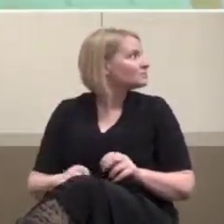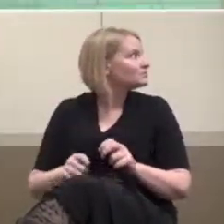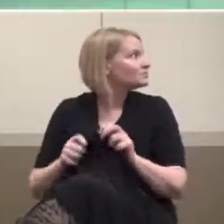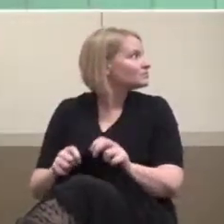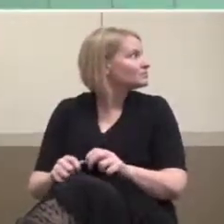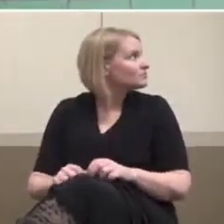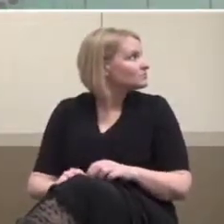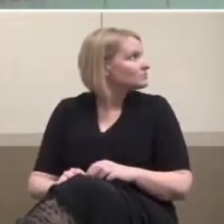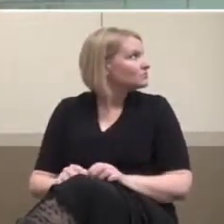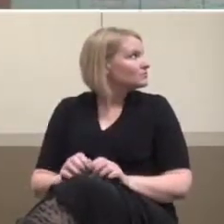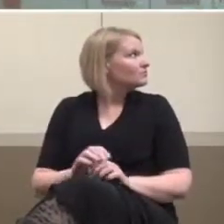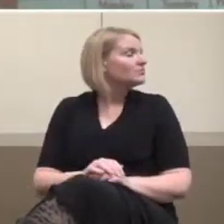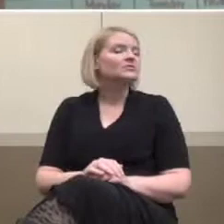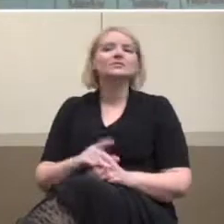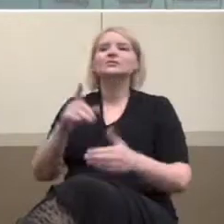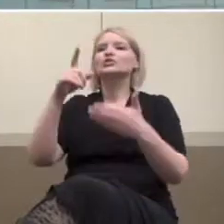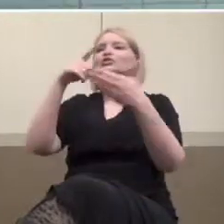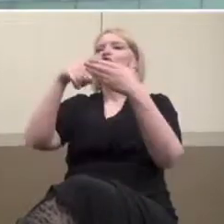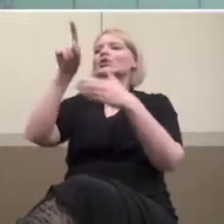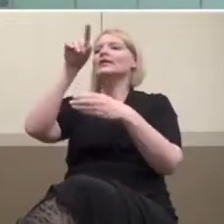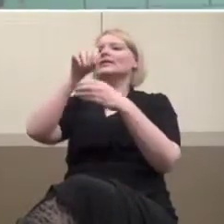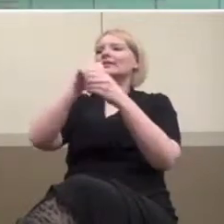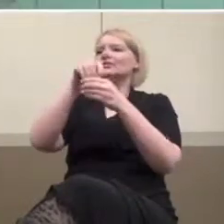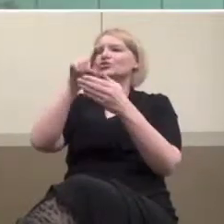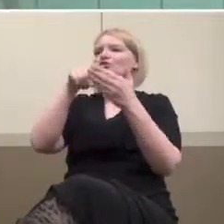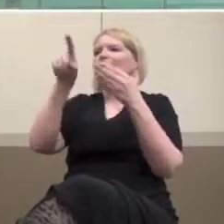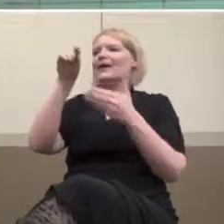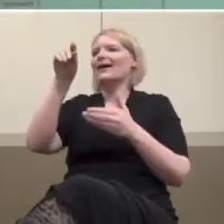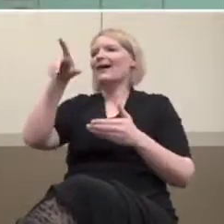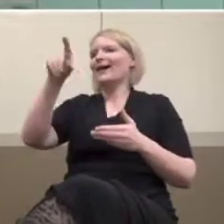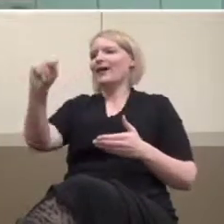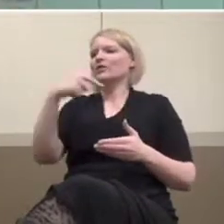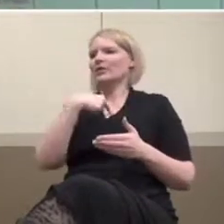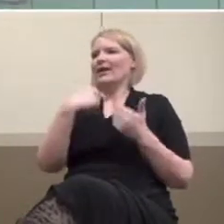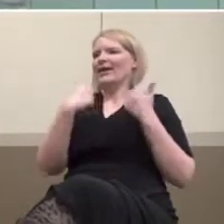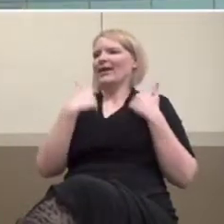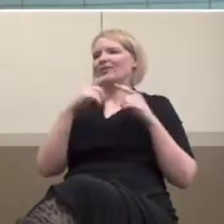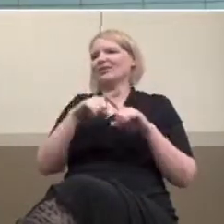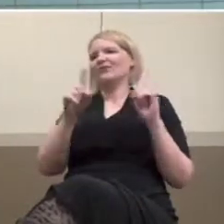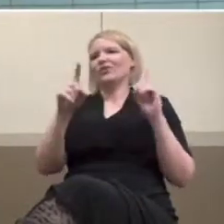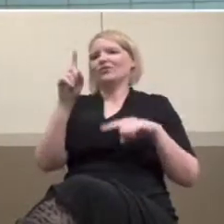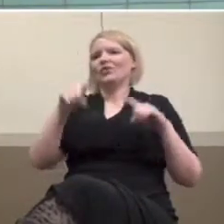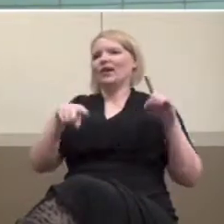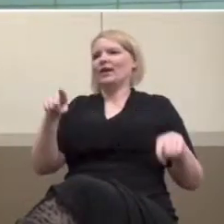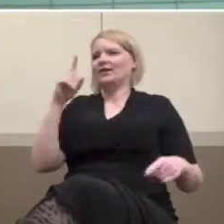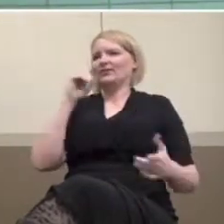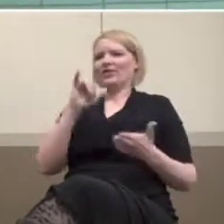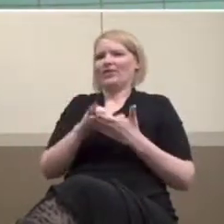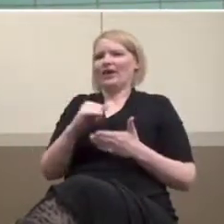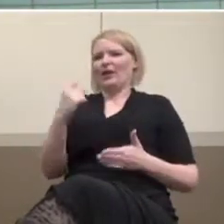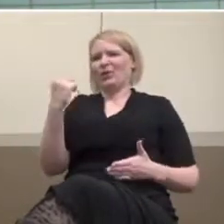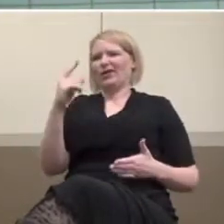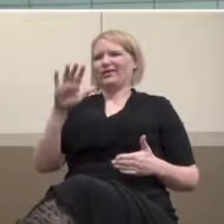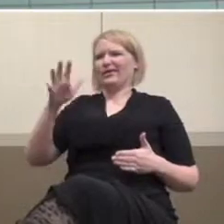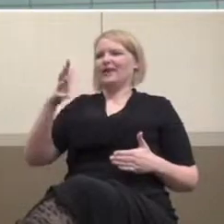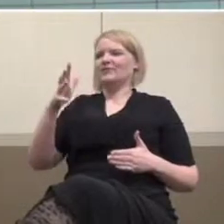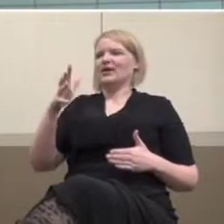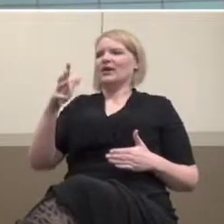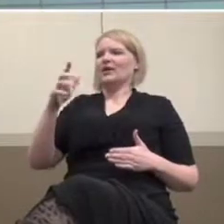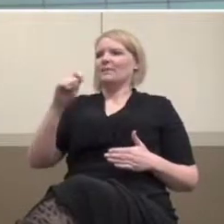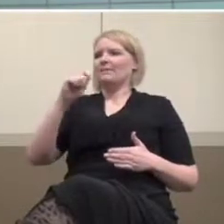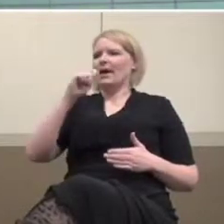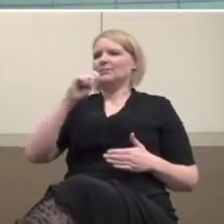We also do a check-in, check-out, and I've done lots of different versions of that. That's kind of like the little popsicle sticks that I